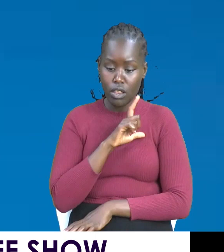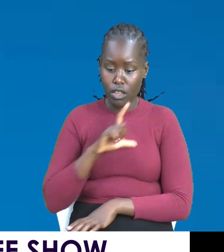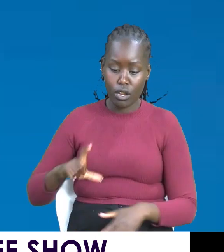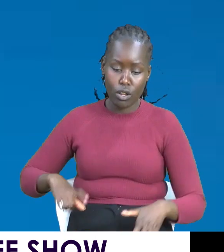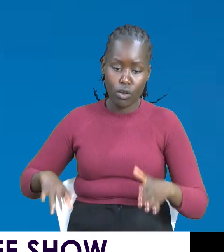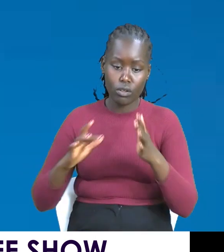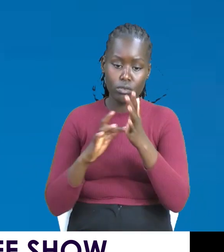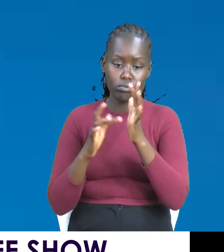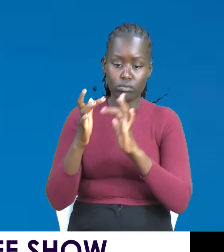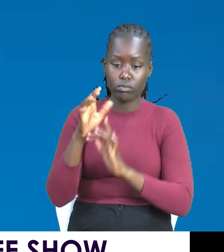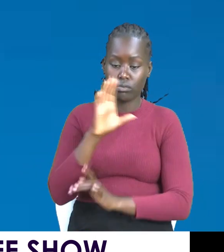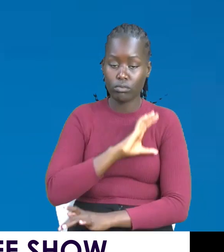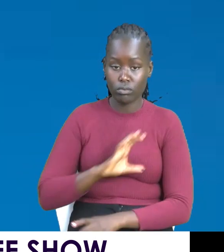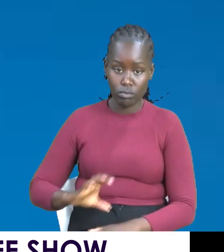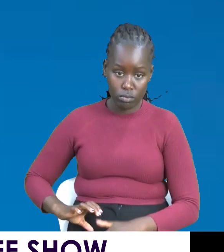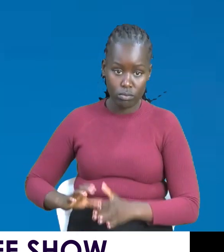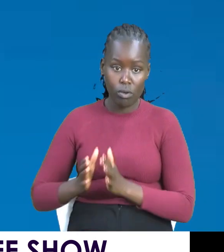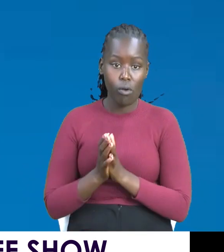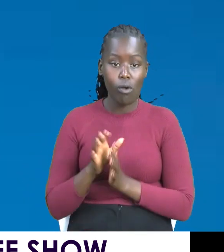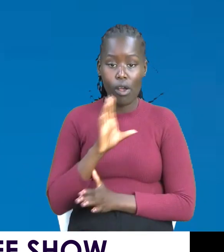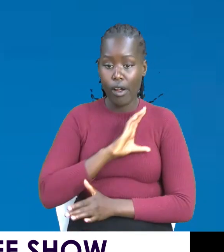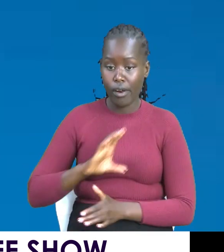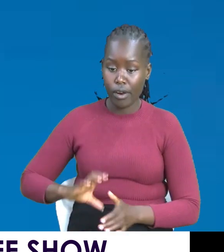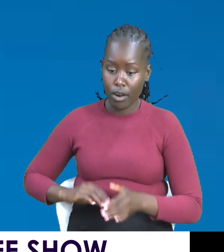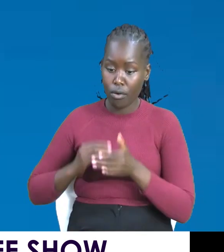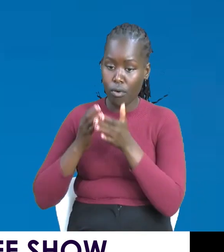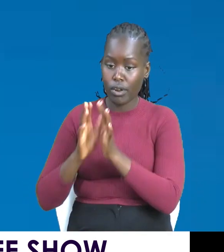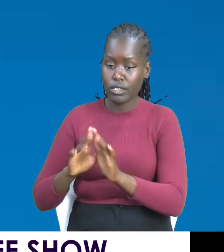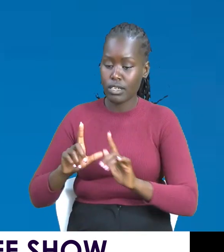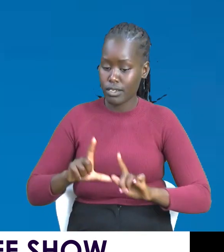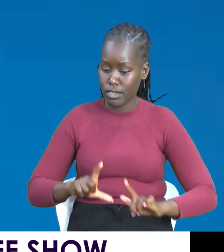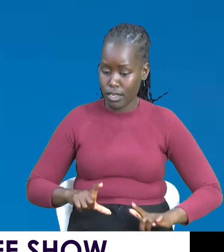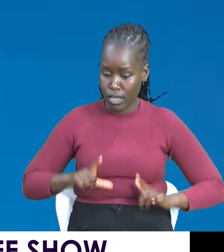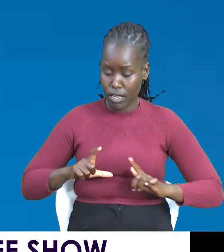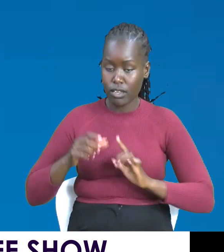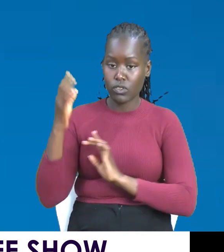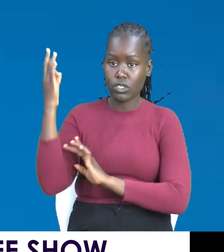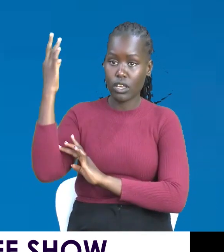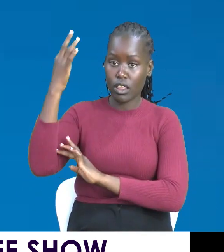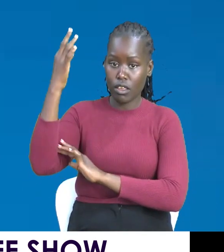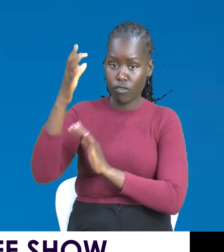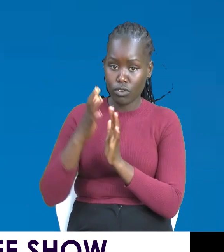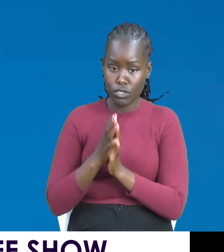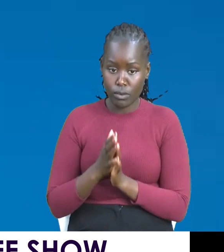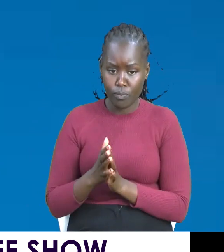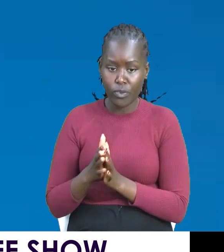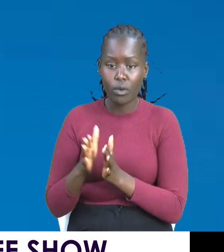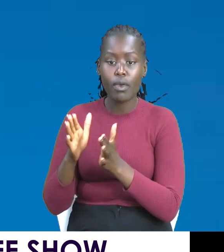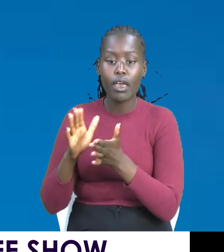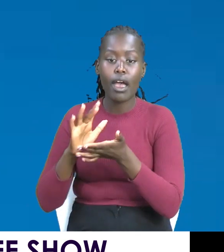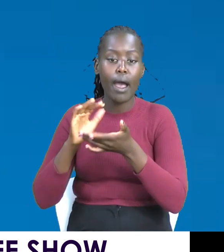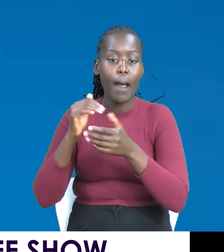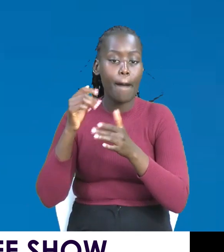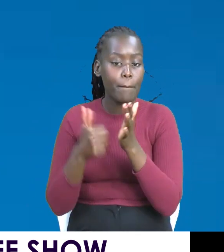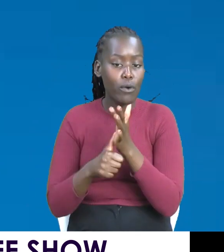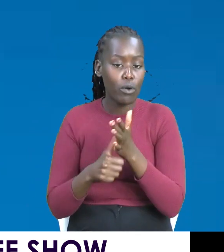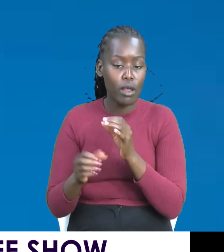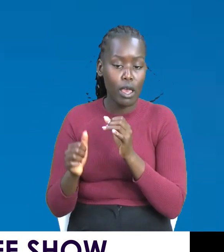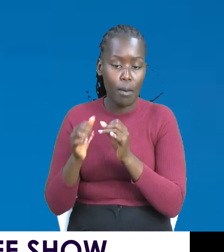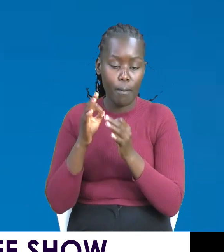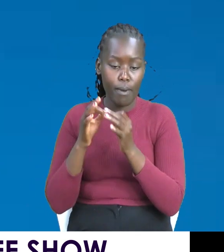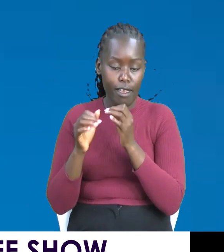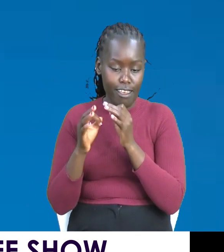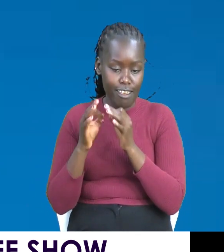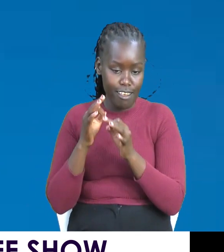Christ, according to Christians, lives in the future. It would be a disaster if the seed of the